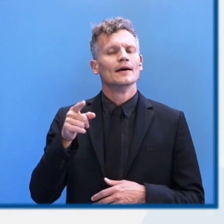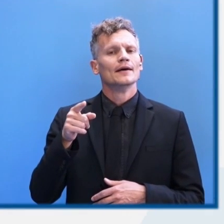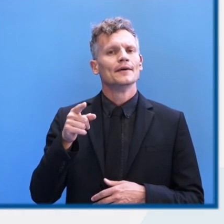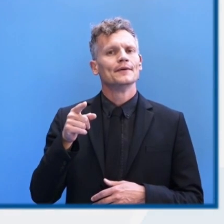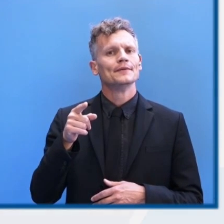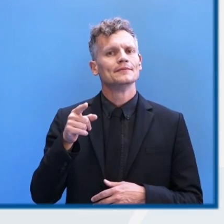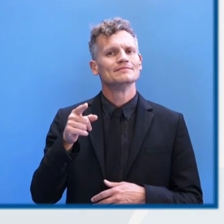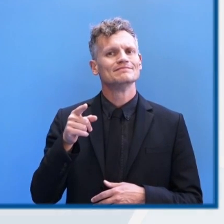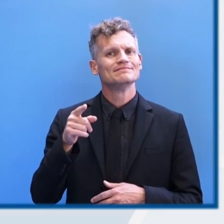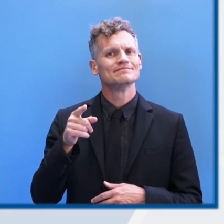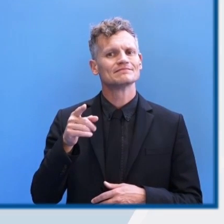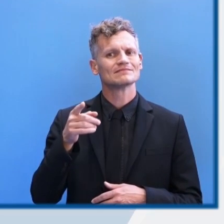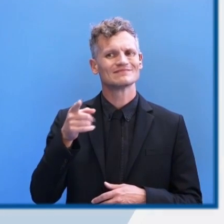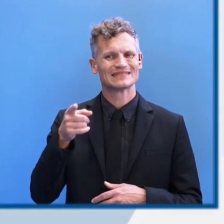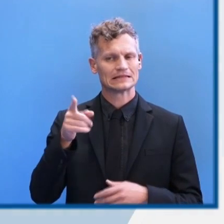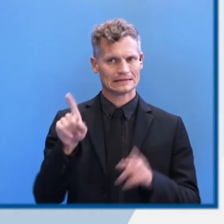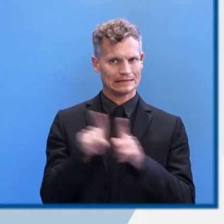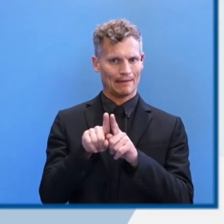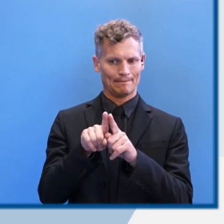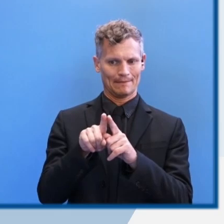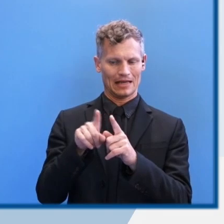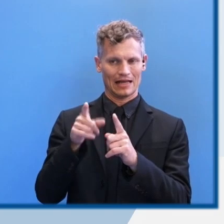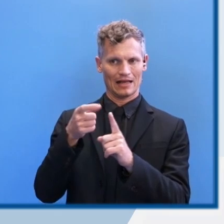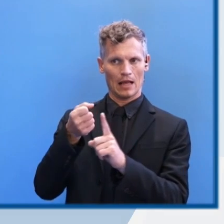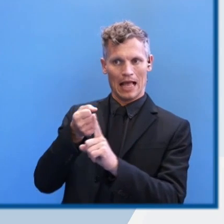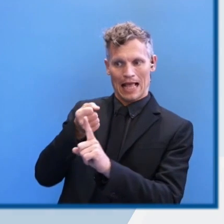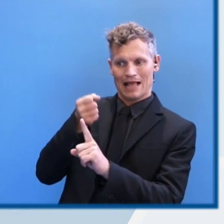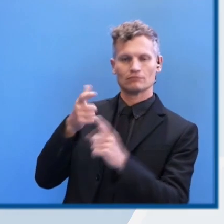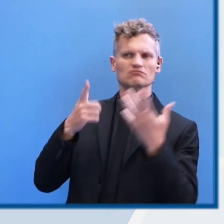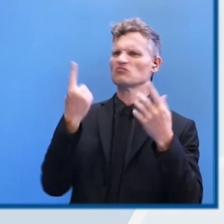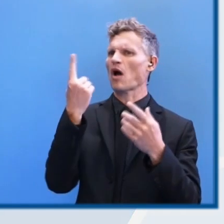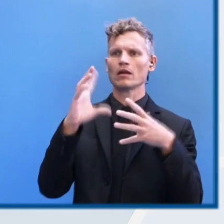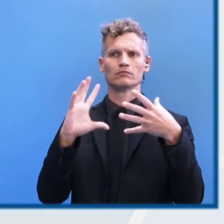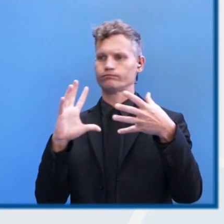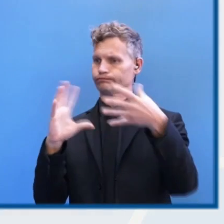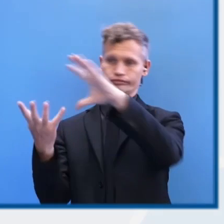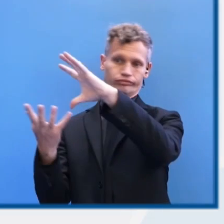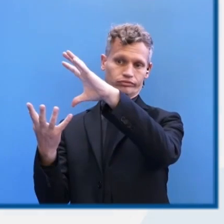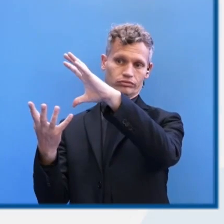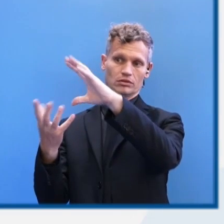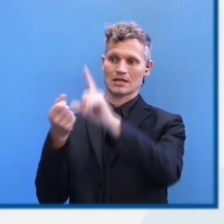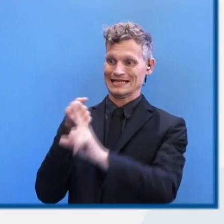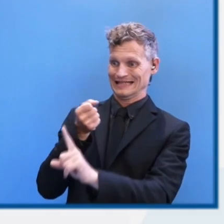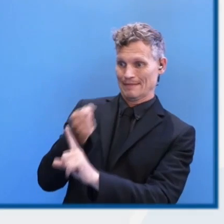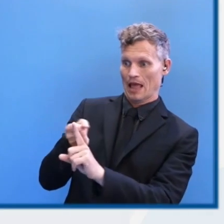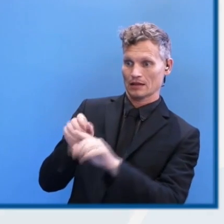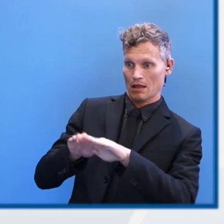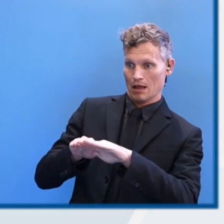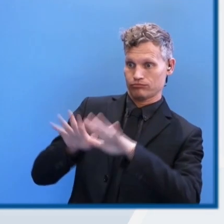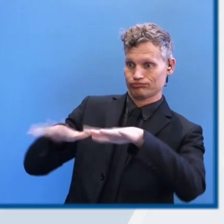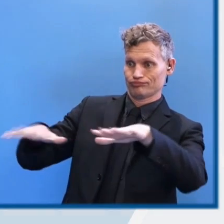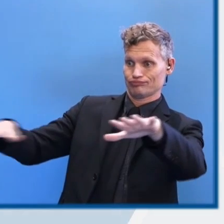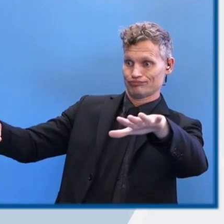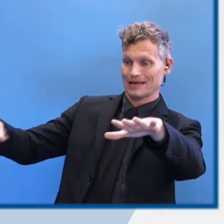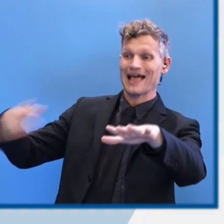out what is caused by the event itself versus what might be caused by other matters going on at the same time. And the point